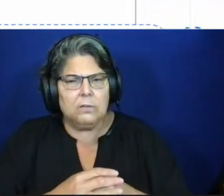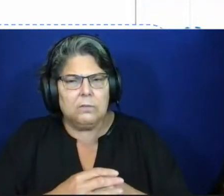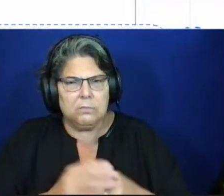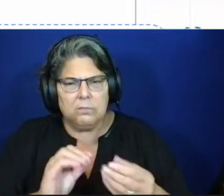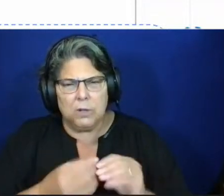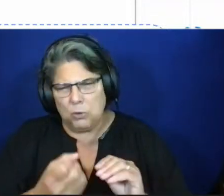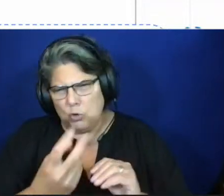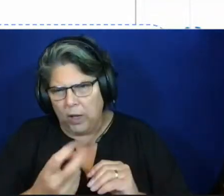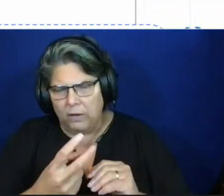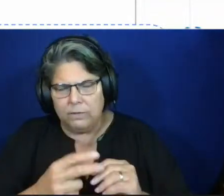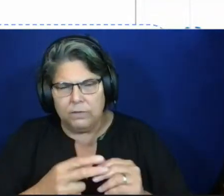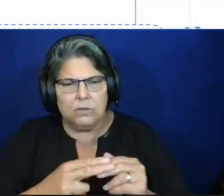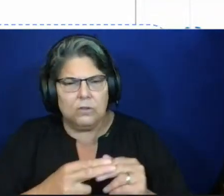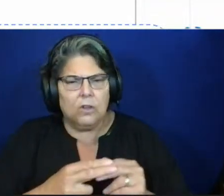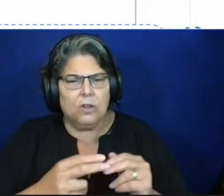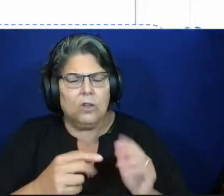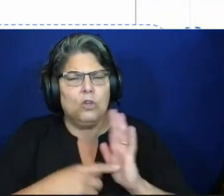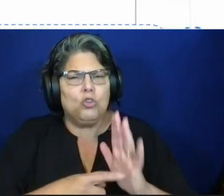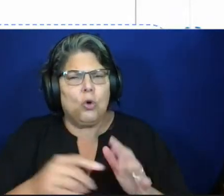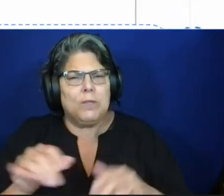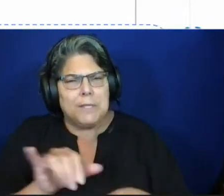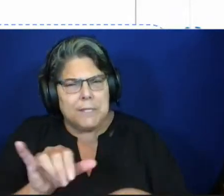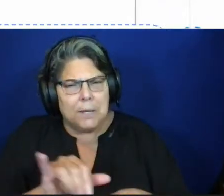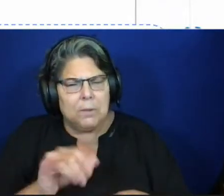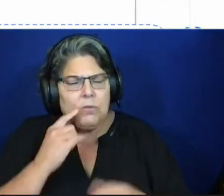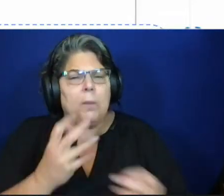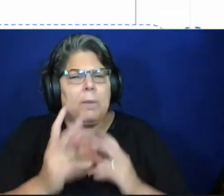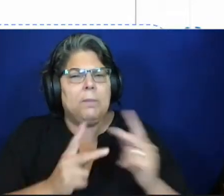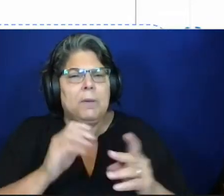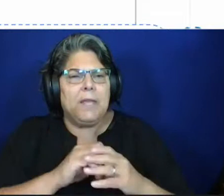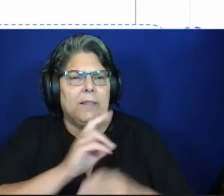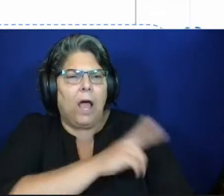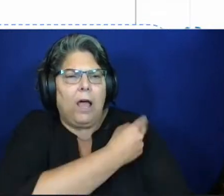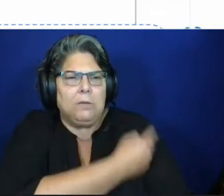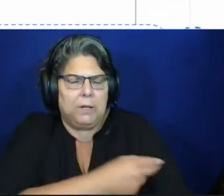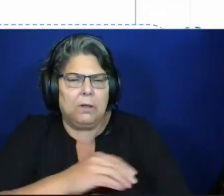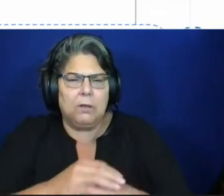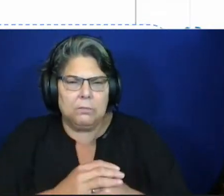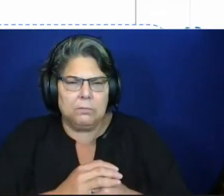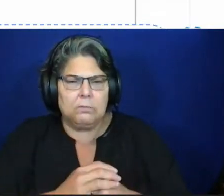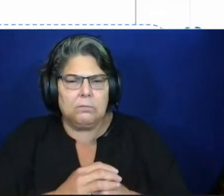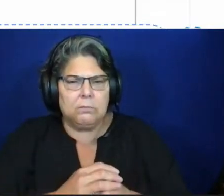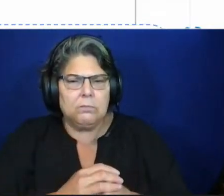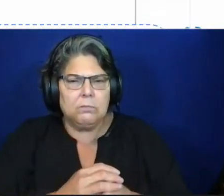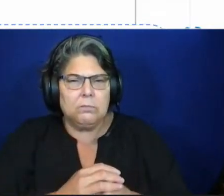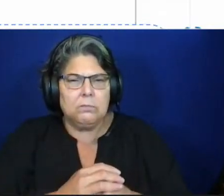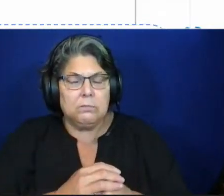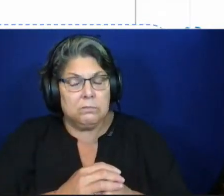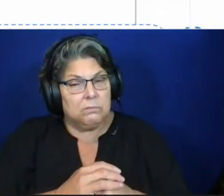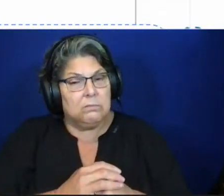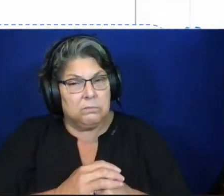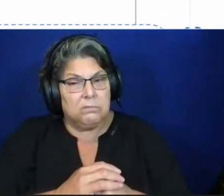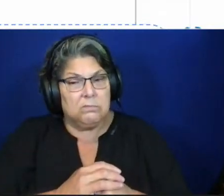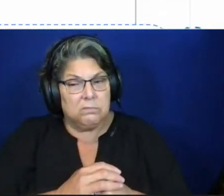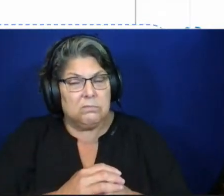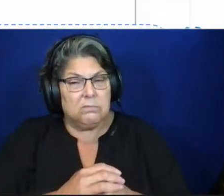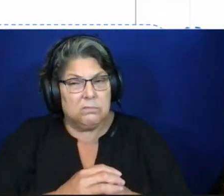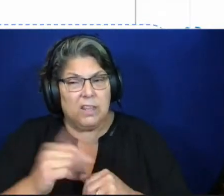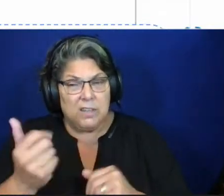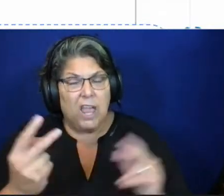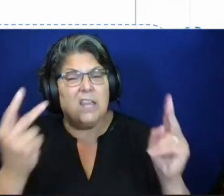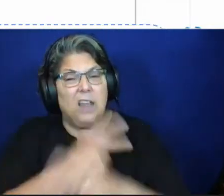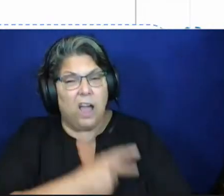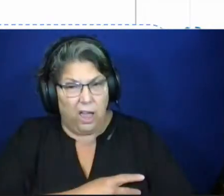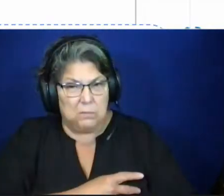shows a similar comparison in the rates of hospitalization, and again you see about 10 times the number